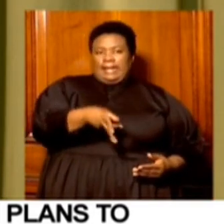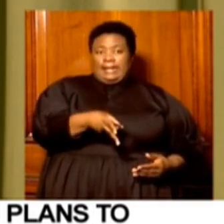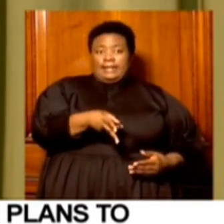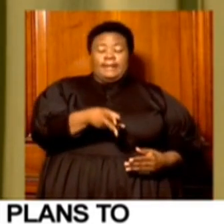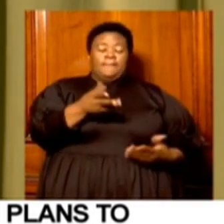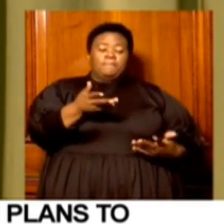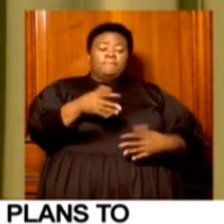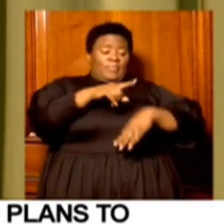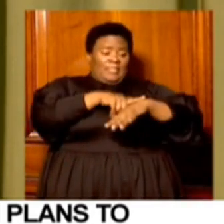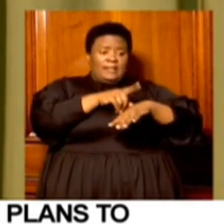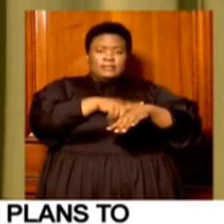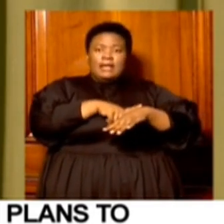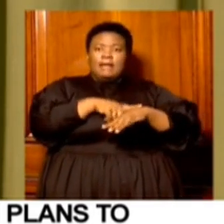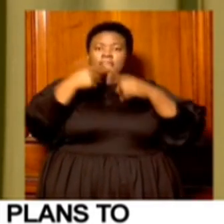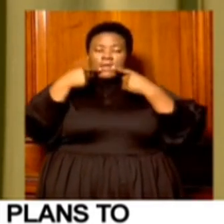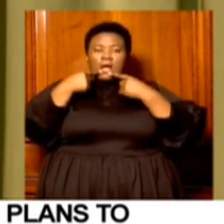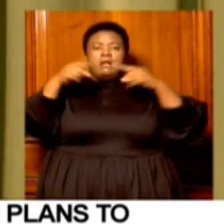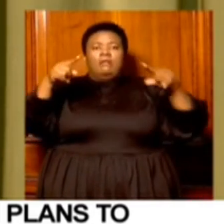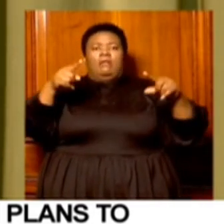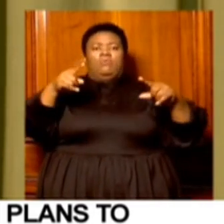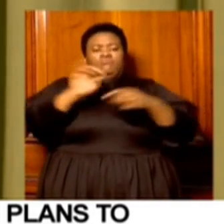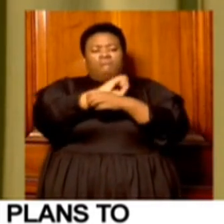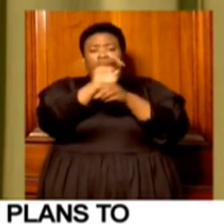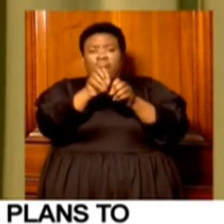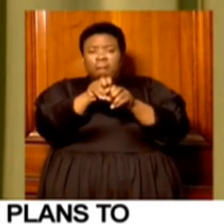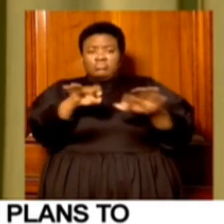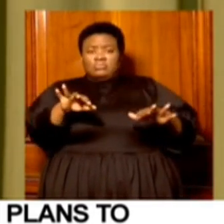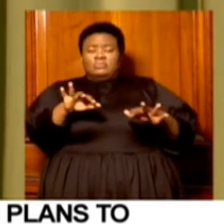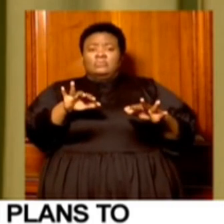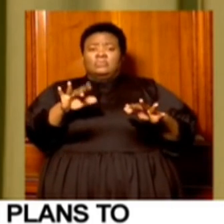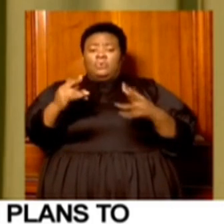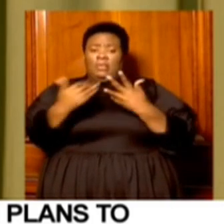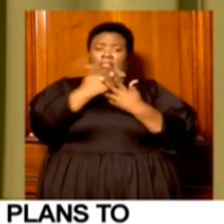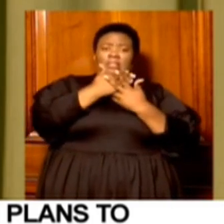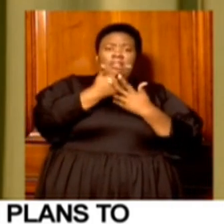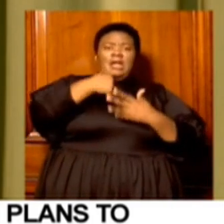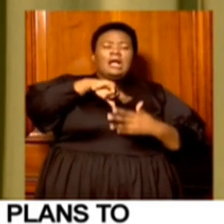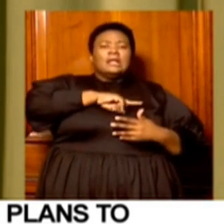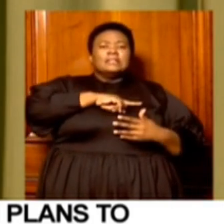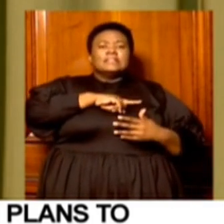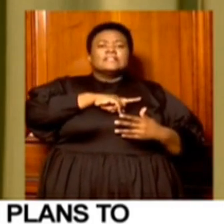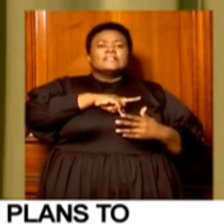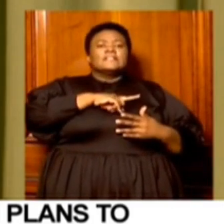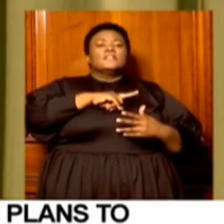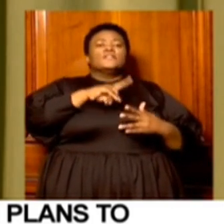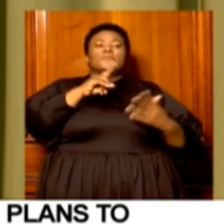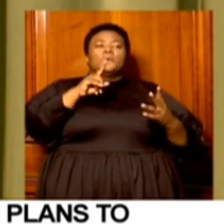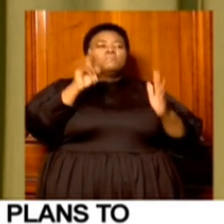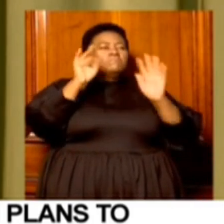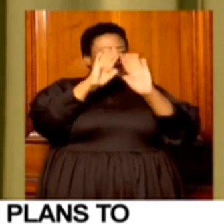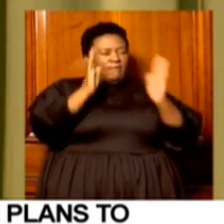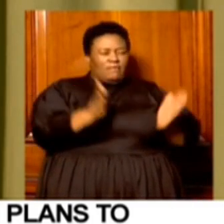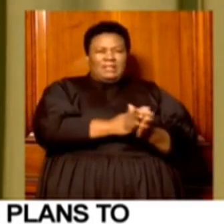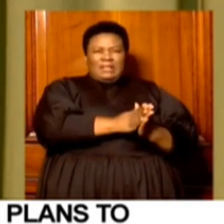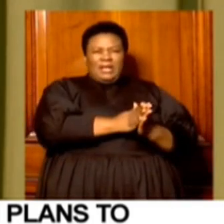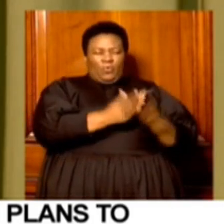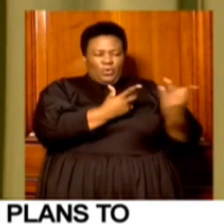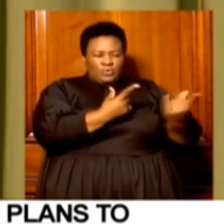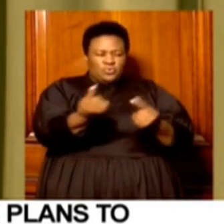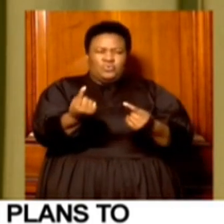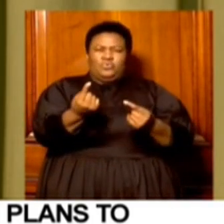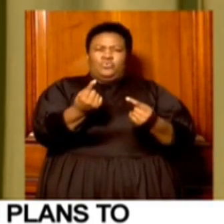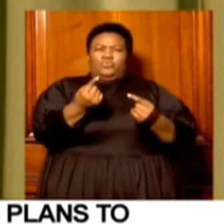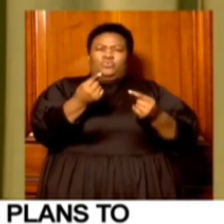arrived and interrupted us, we had to put in abeyance some